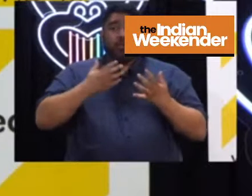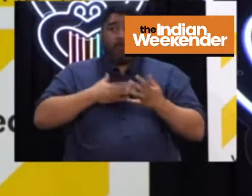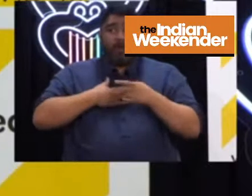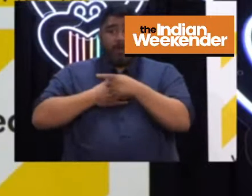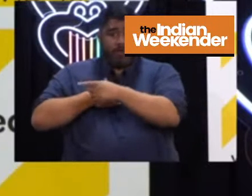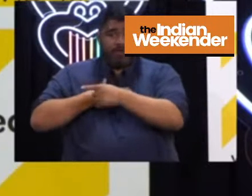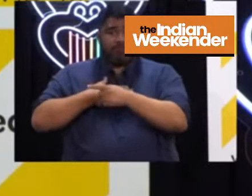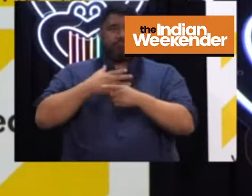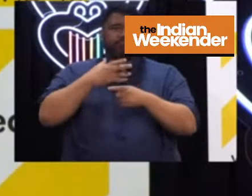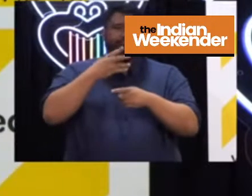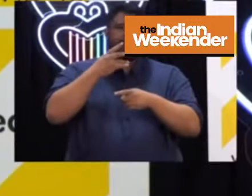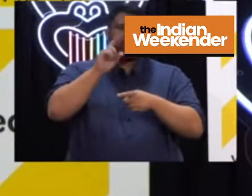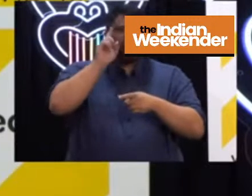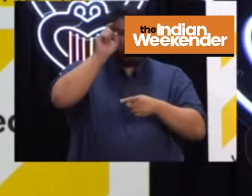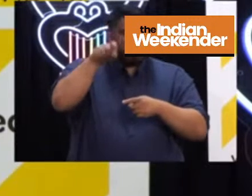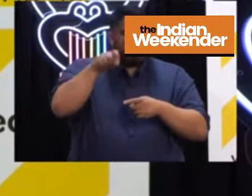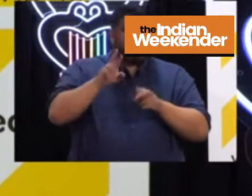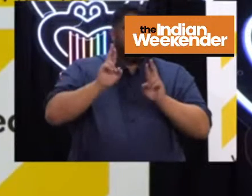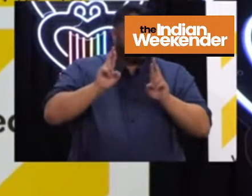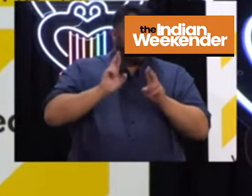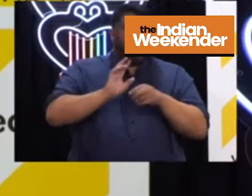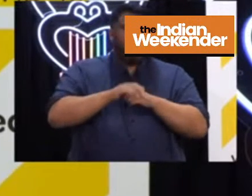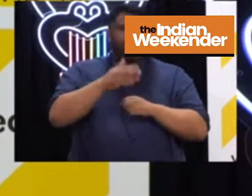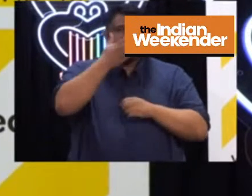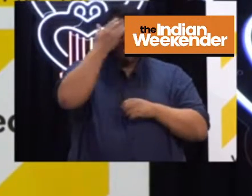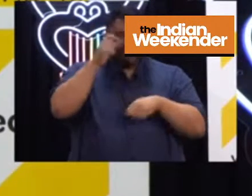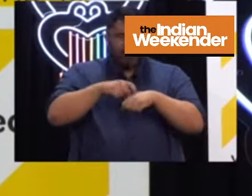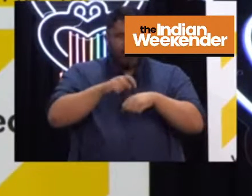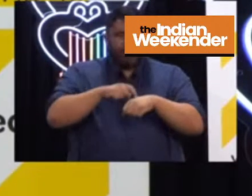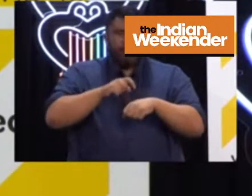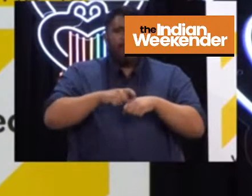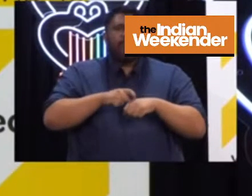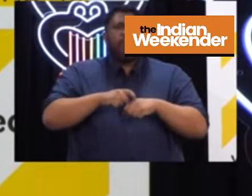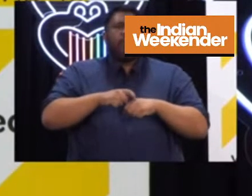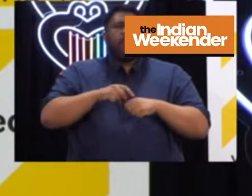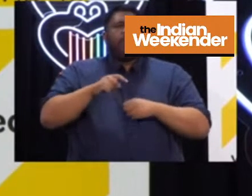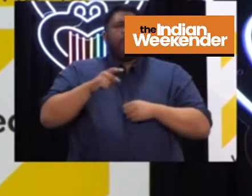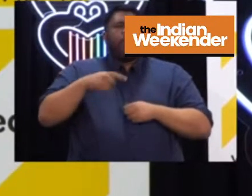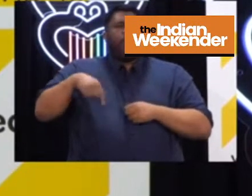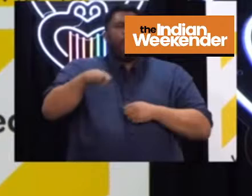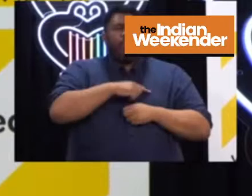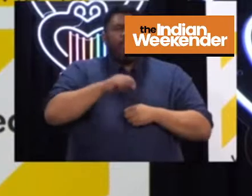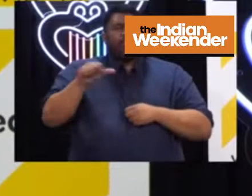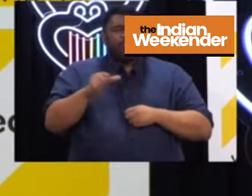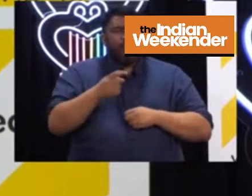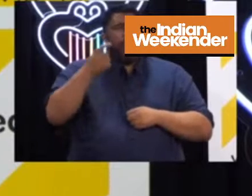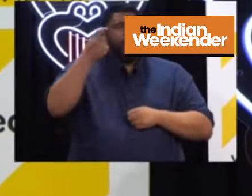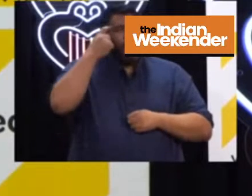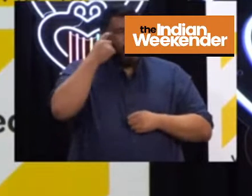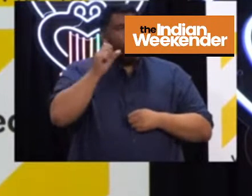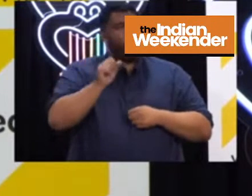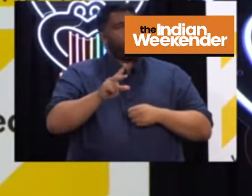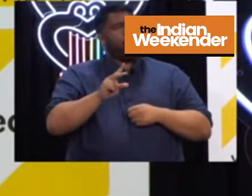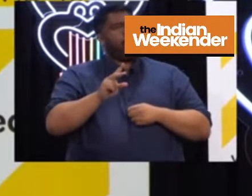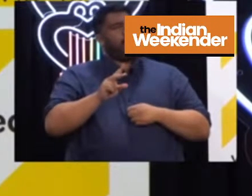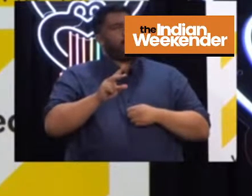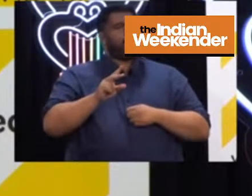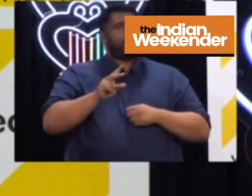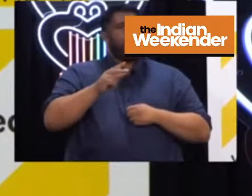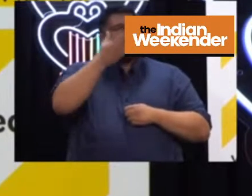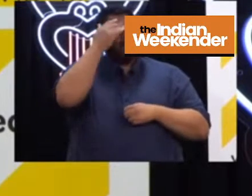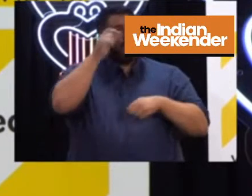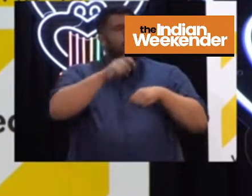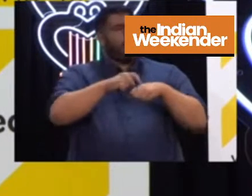try and think of the kinds of measures that you might want to have in place. I mean, regardless of what might happen over the course of a